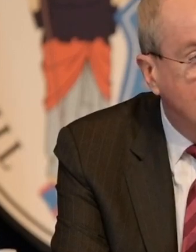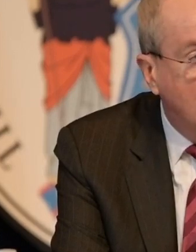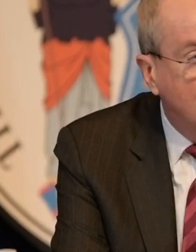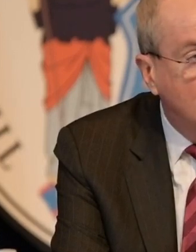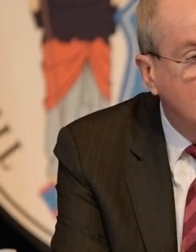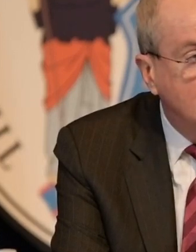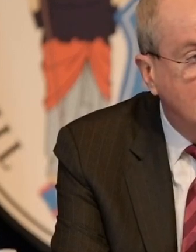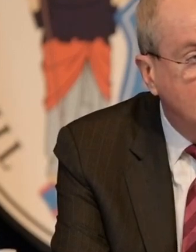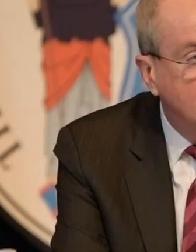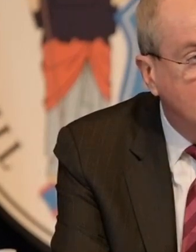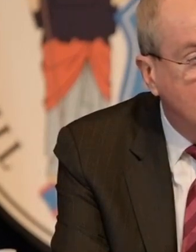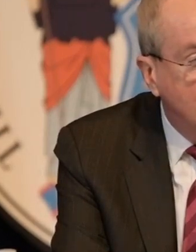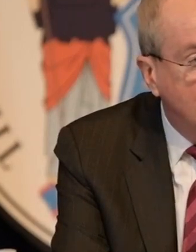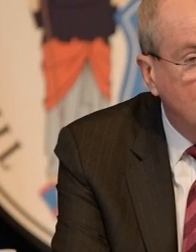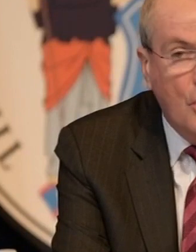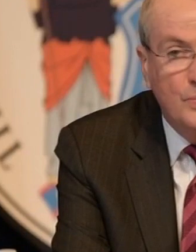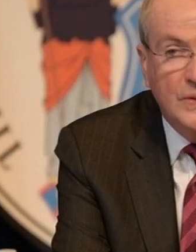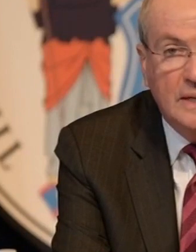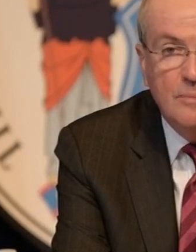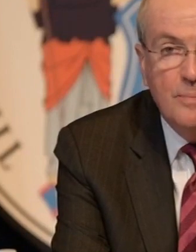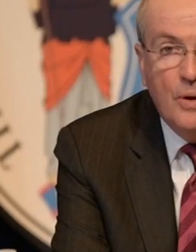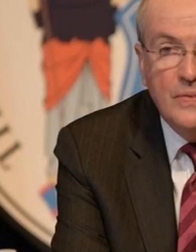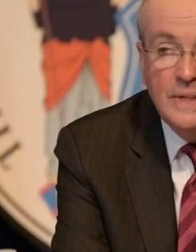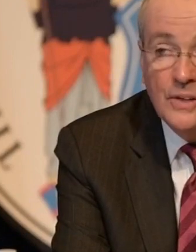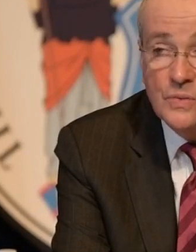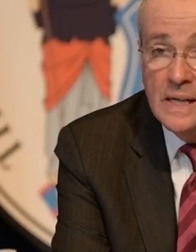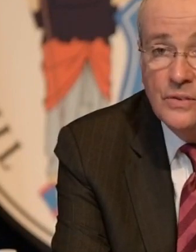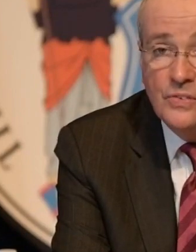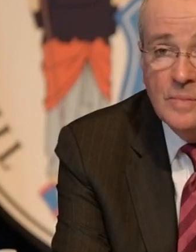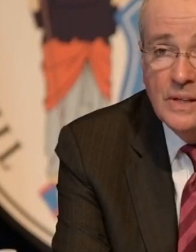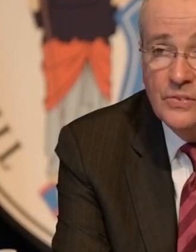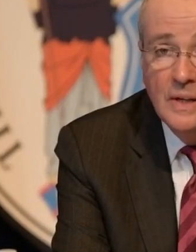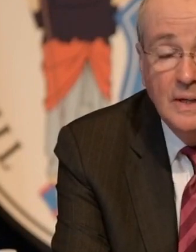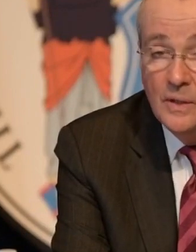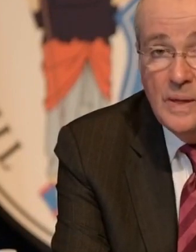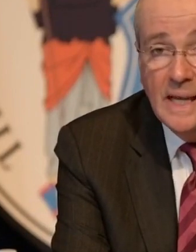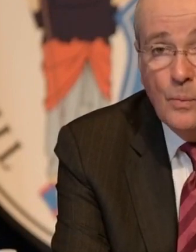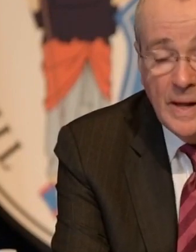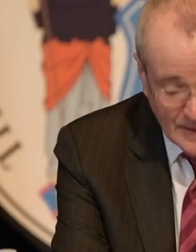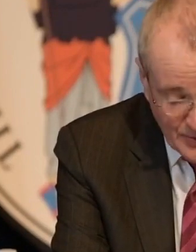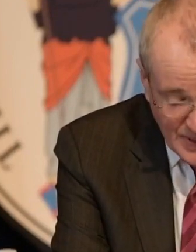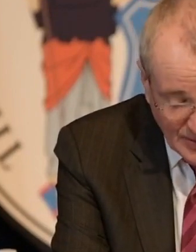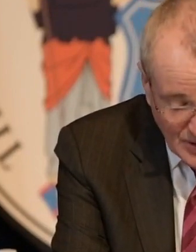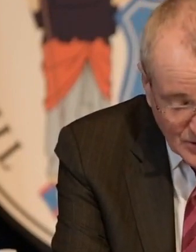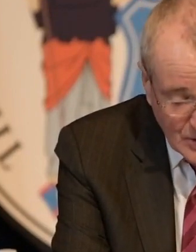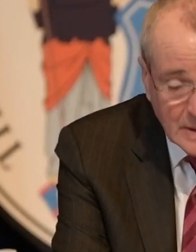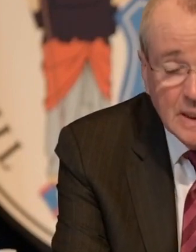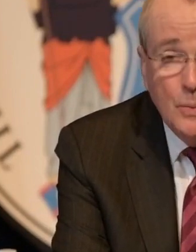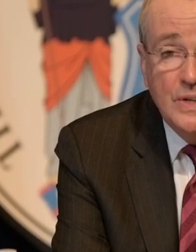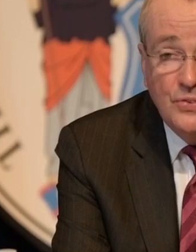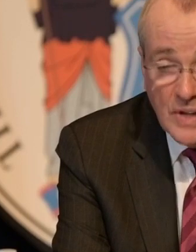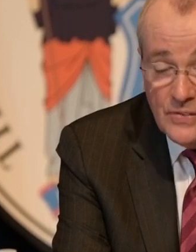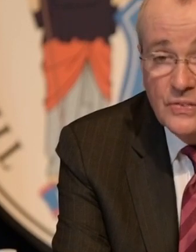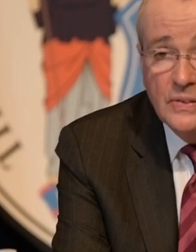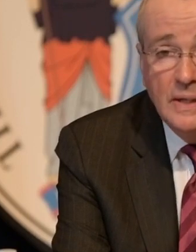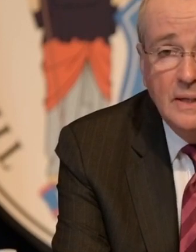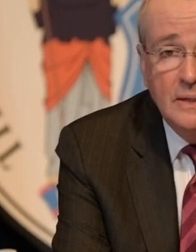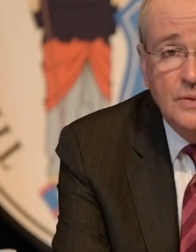The President indicated that it was his hope that that could be part of the next round of stimulus. We can't wait another minute longer. We